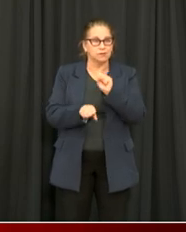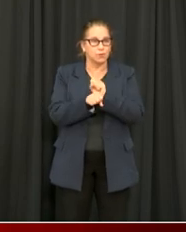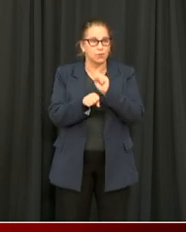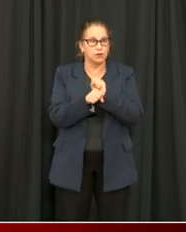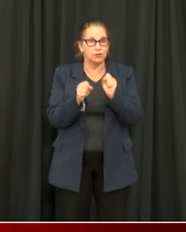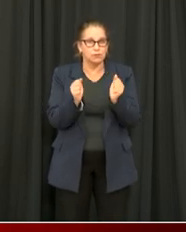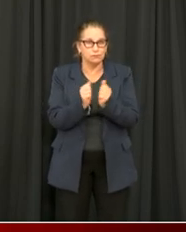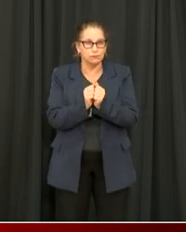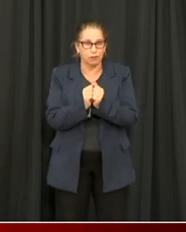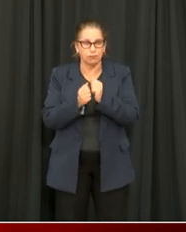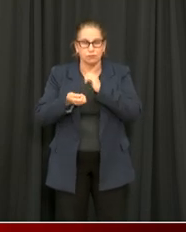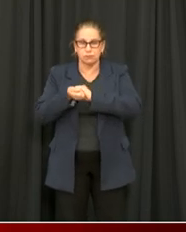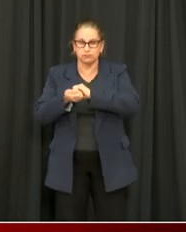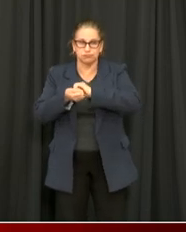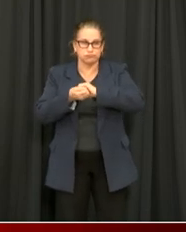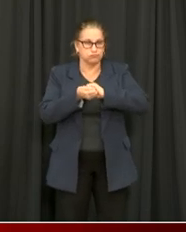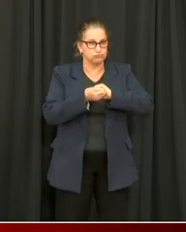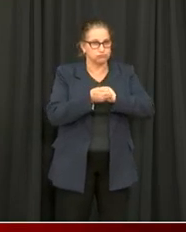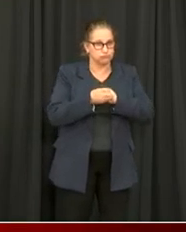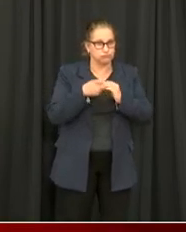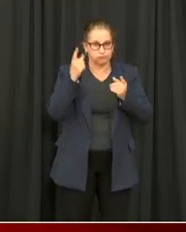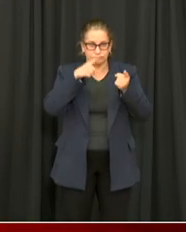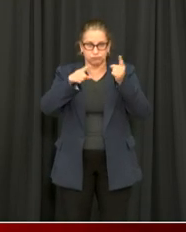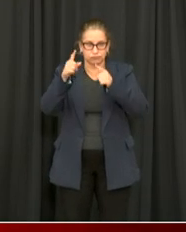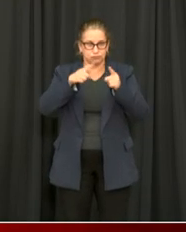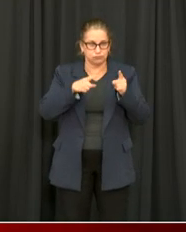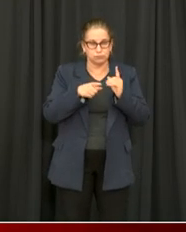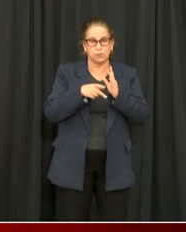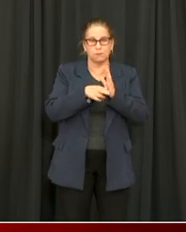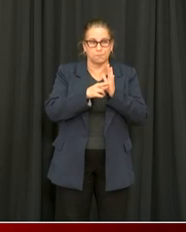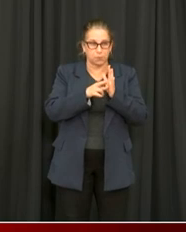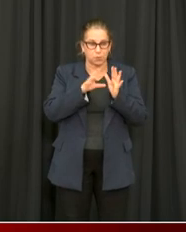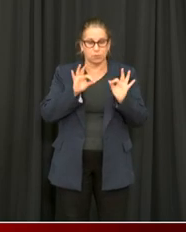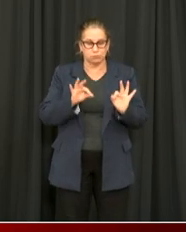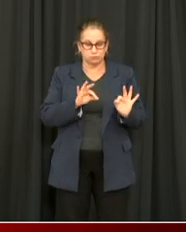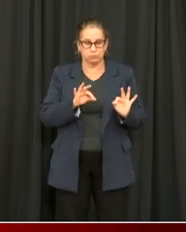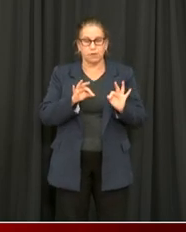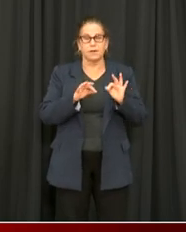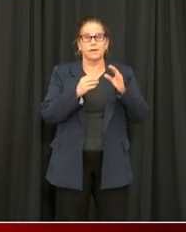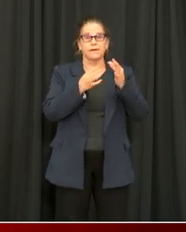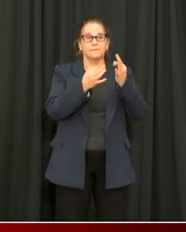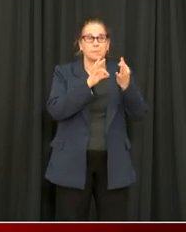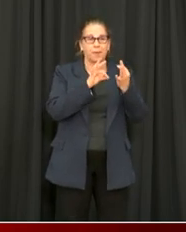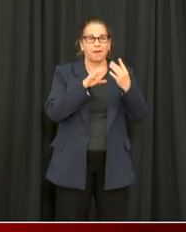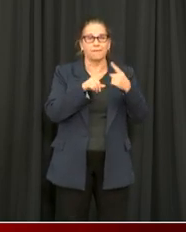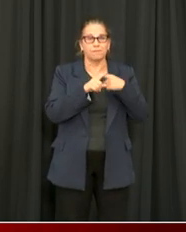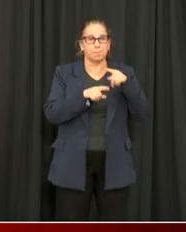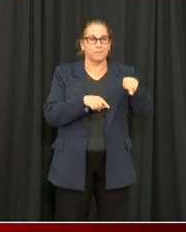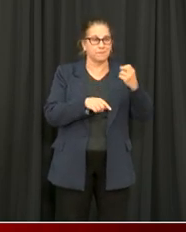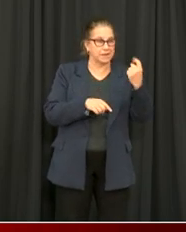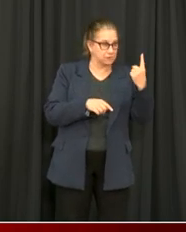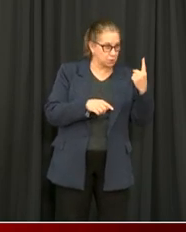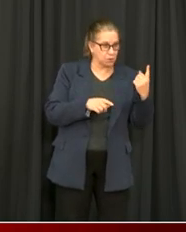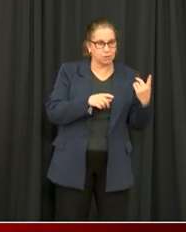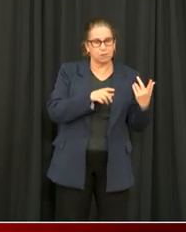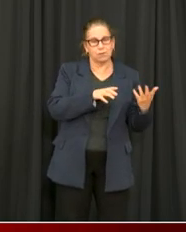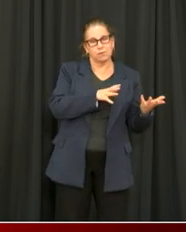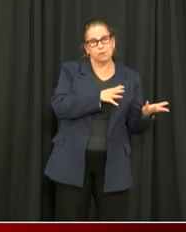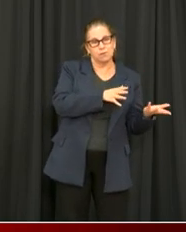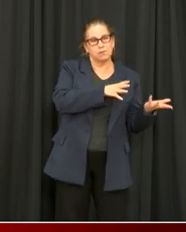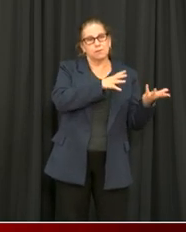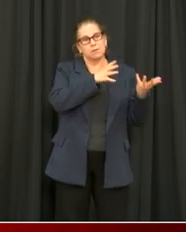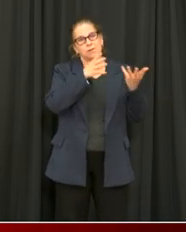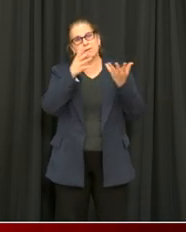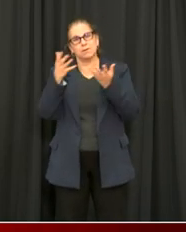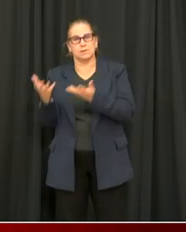that everyone will review the guidance documents, those for the general public, those for families with children, those for who are members